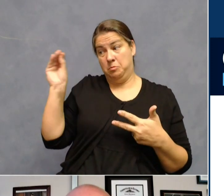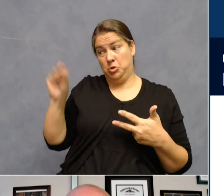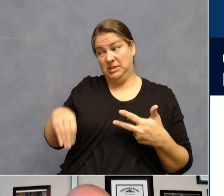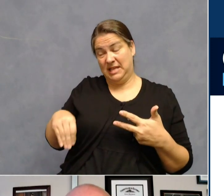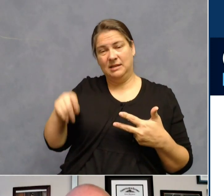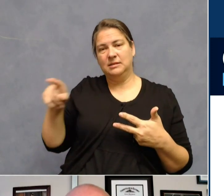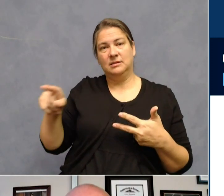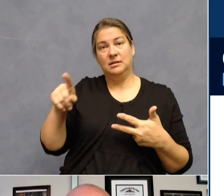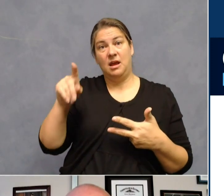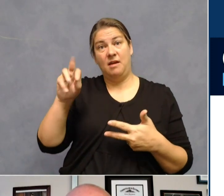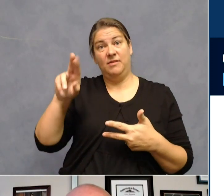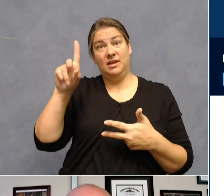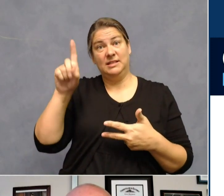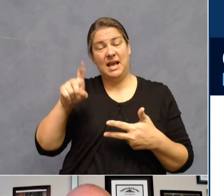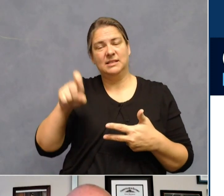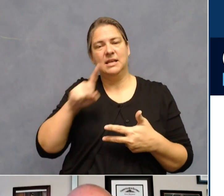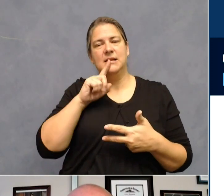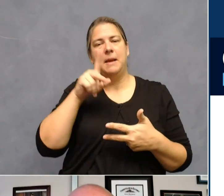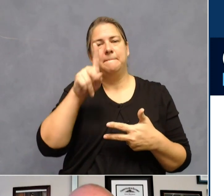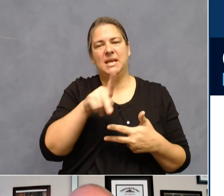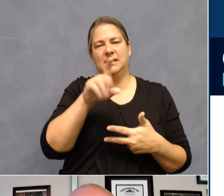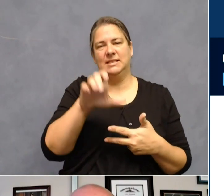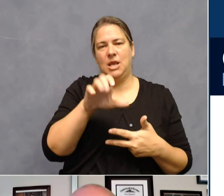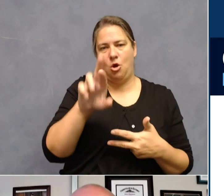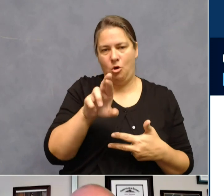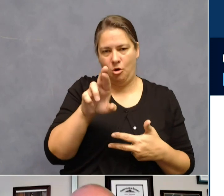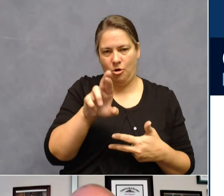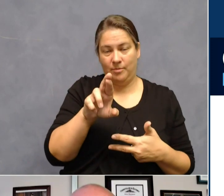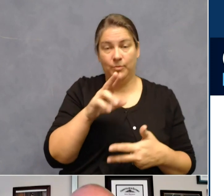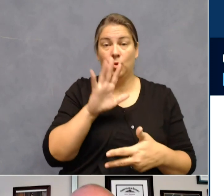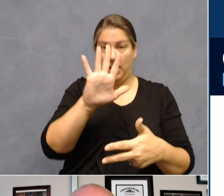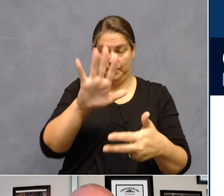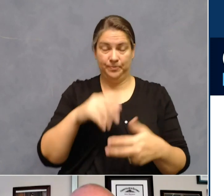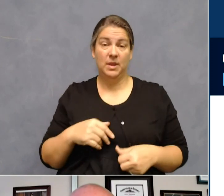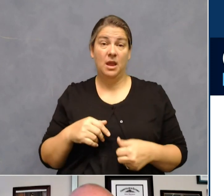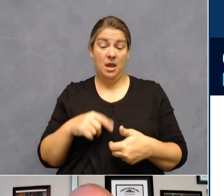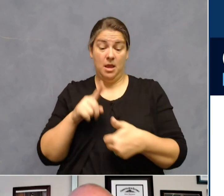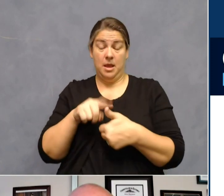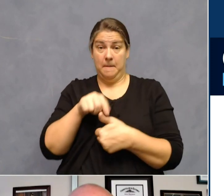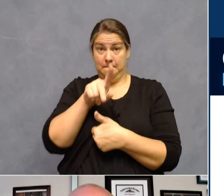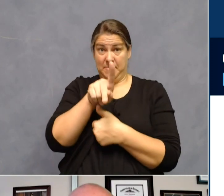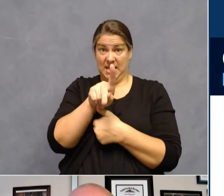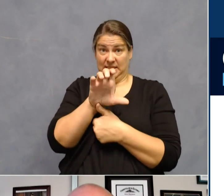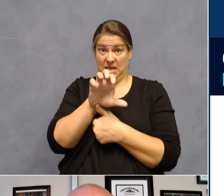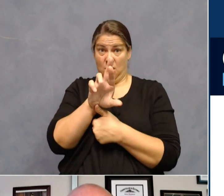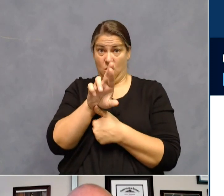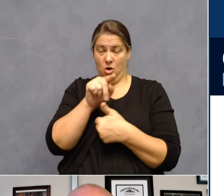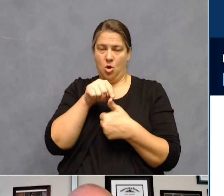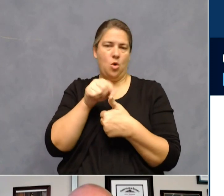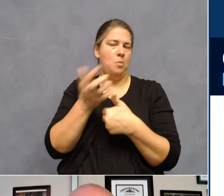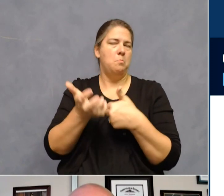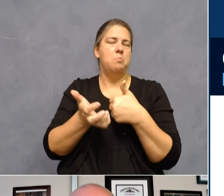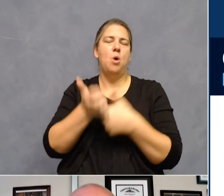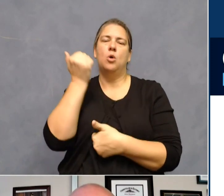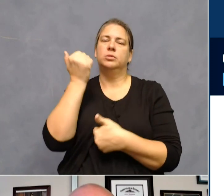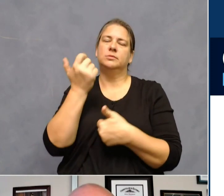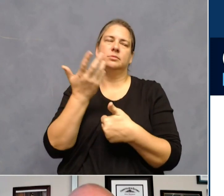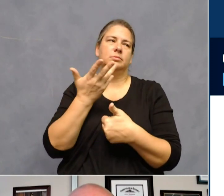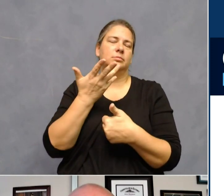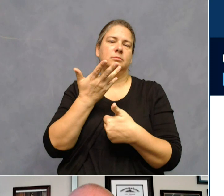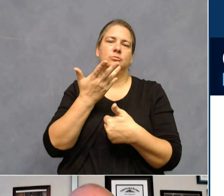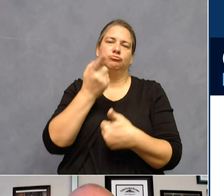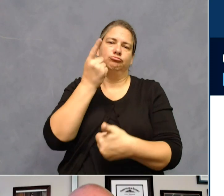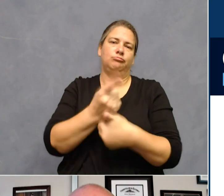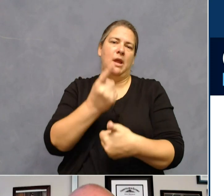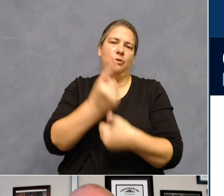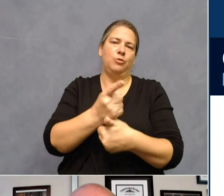tests. Those are the gold standard. Those are the most reliable for finding active disease in currently